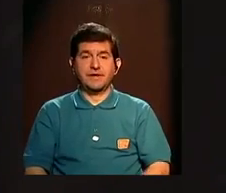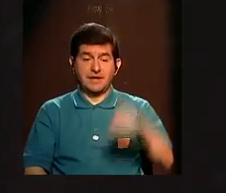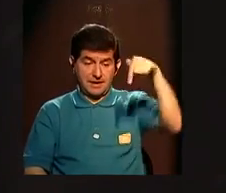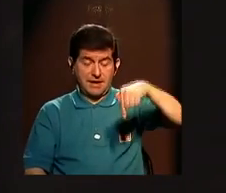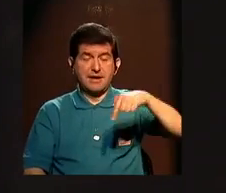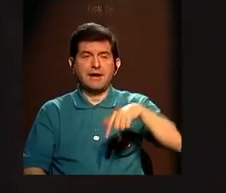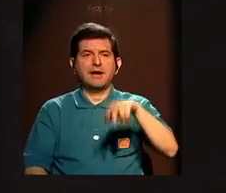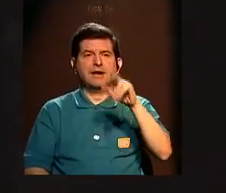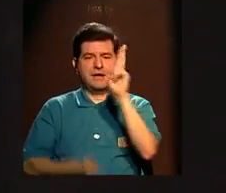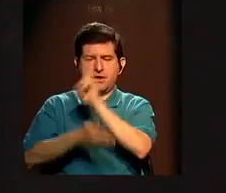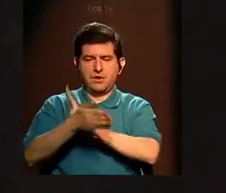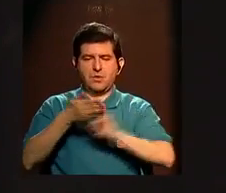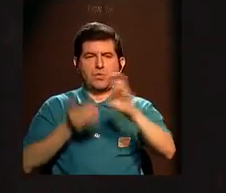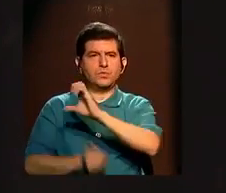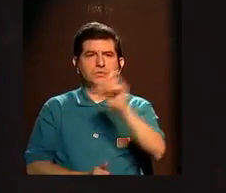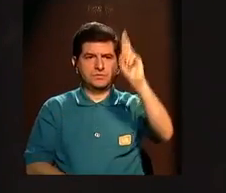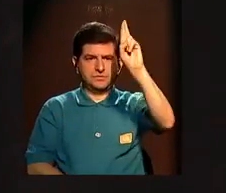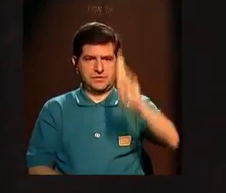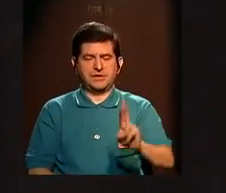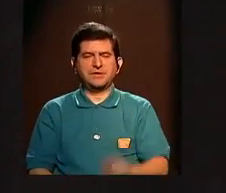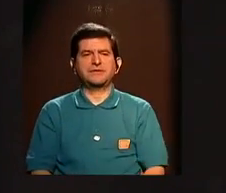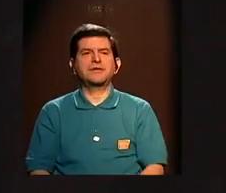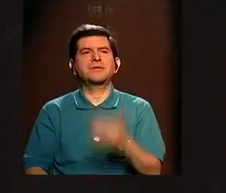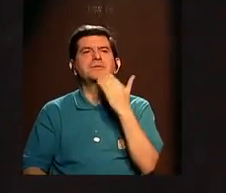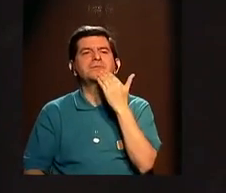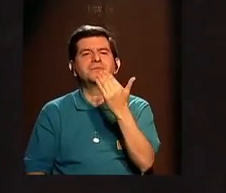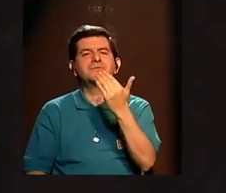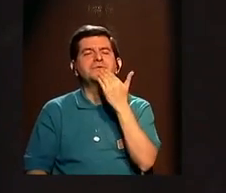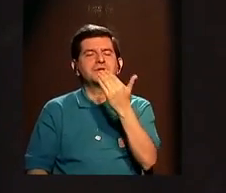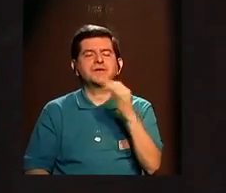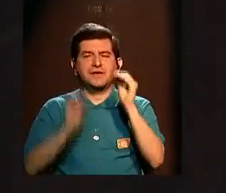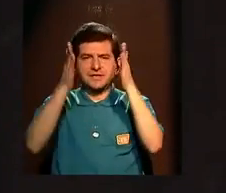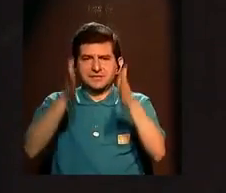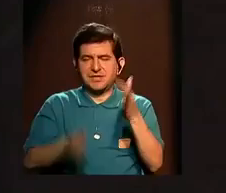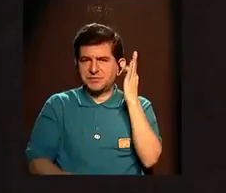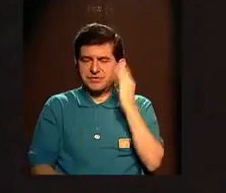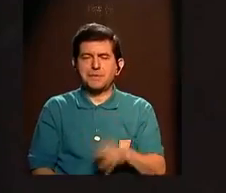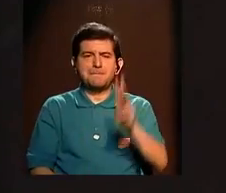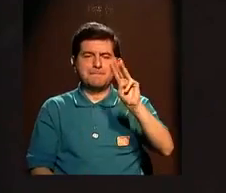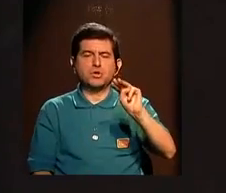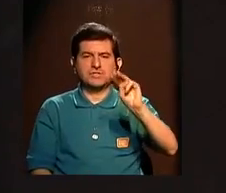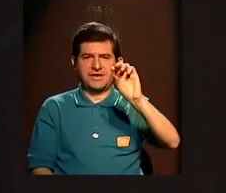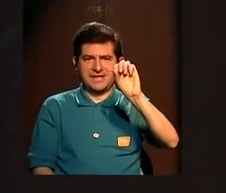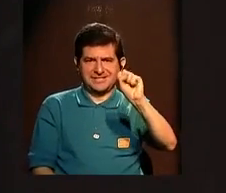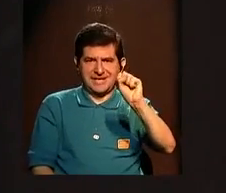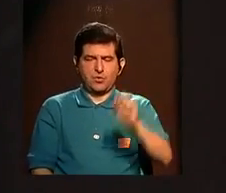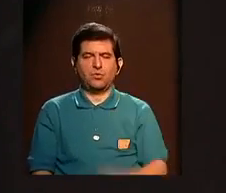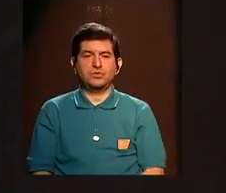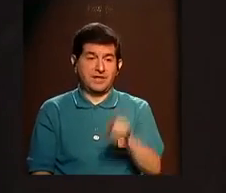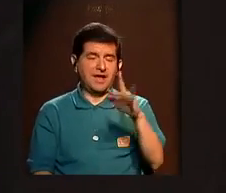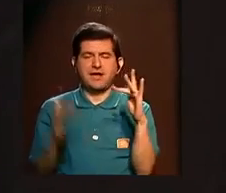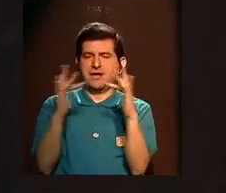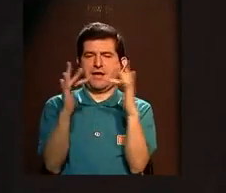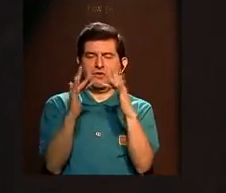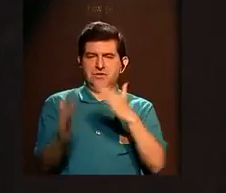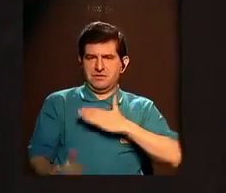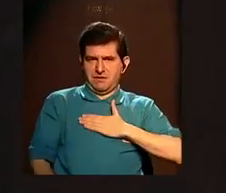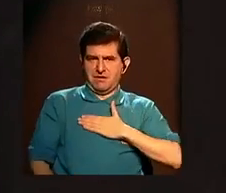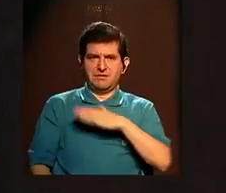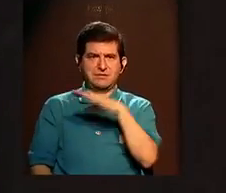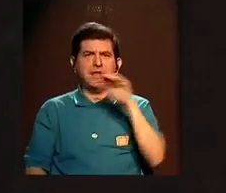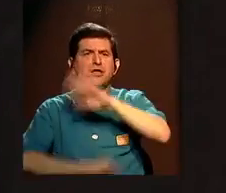Rica. I thank Professor Montserrat Sagor for contacting me and for all of her work